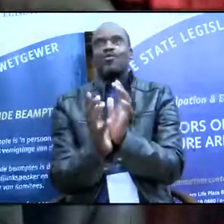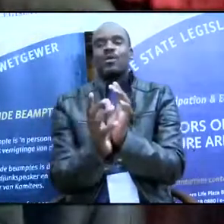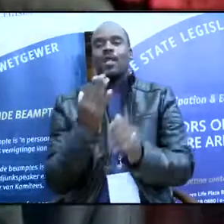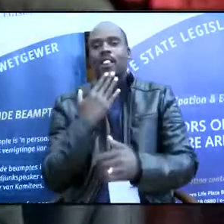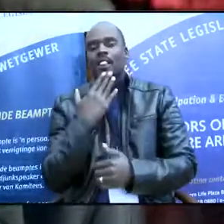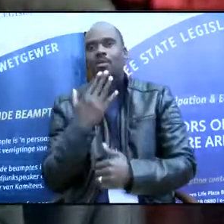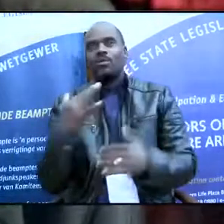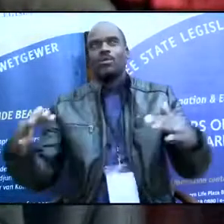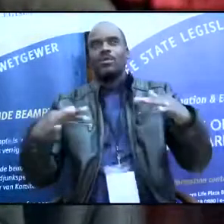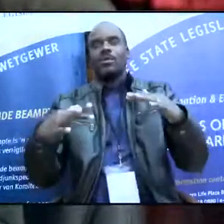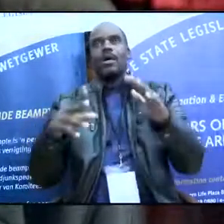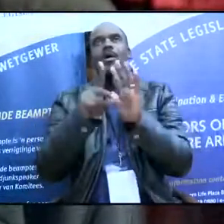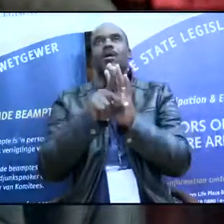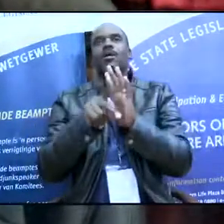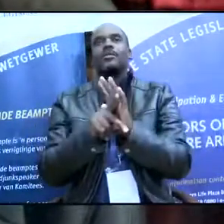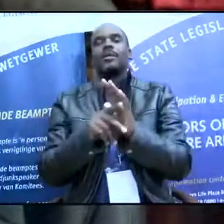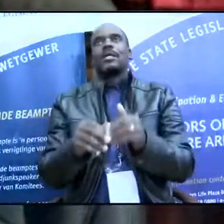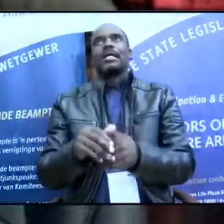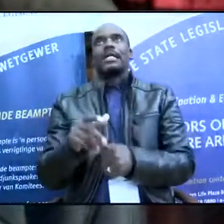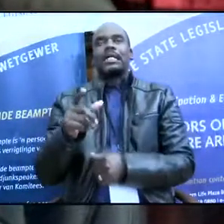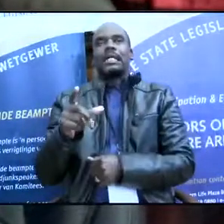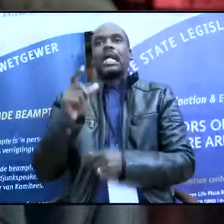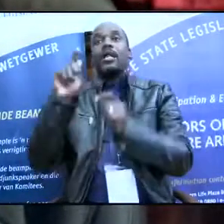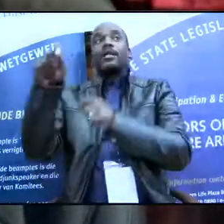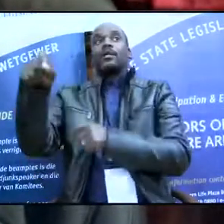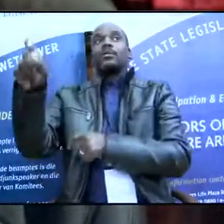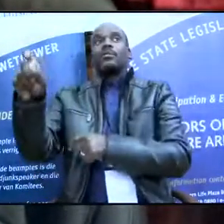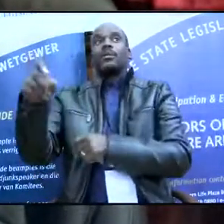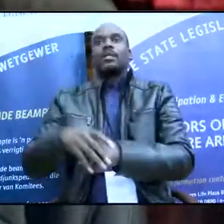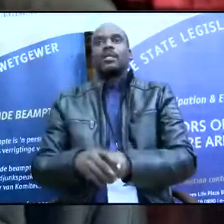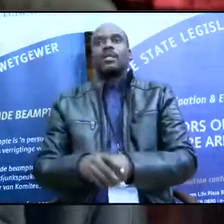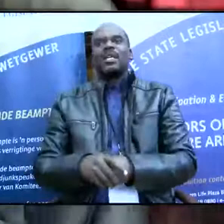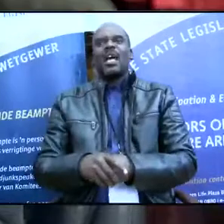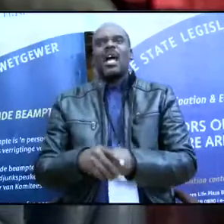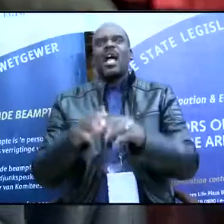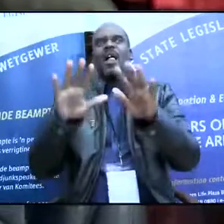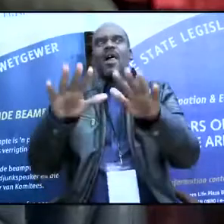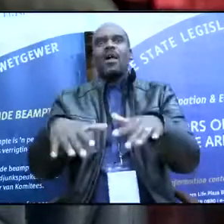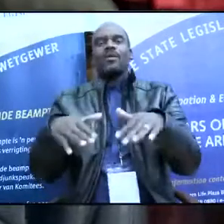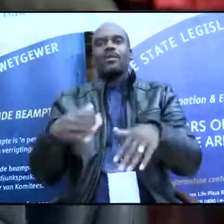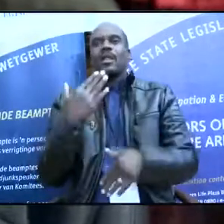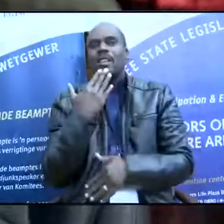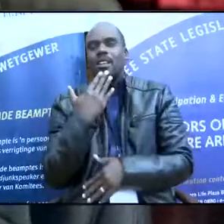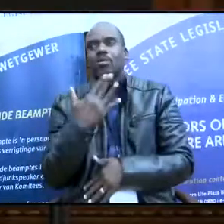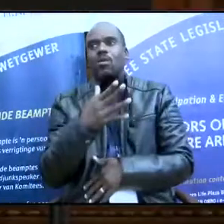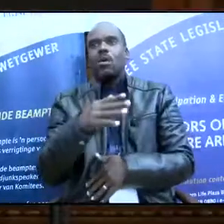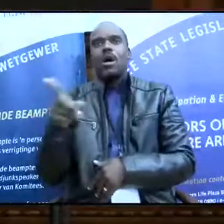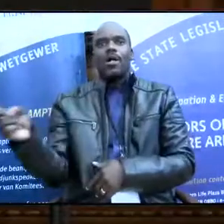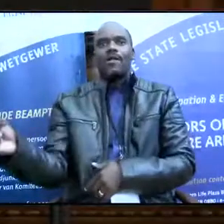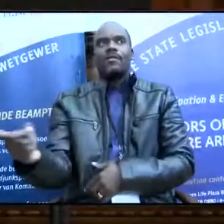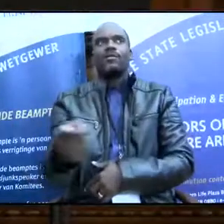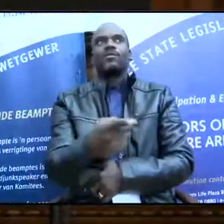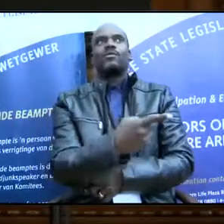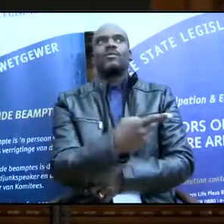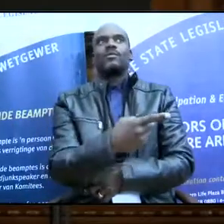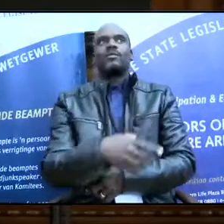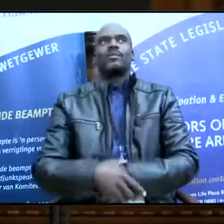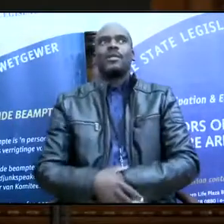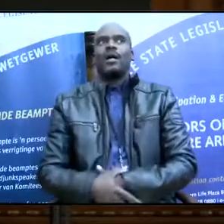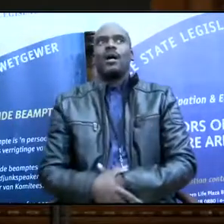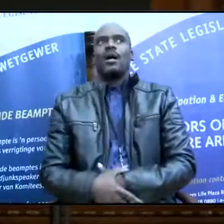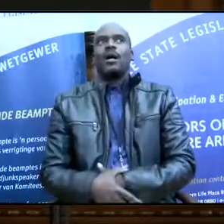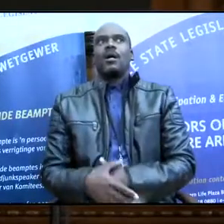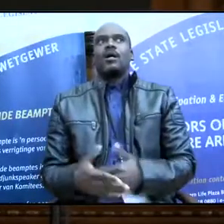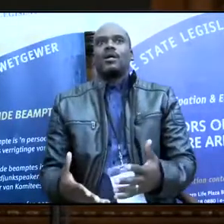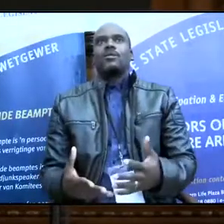program director and speaker whilst i'm in this house i refer to the honourable speaker there are such strict rules